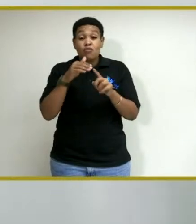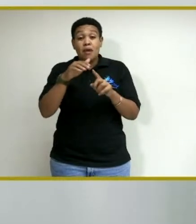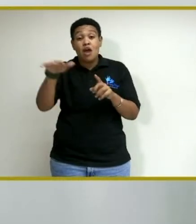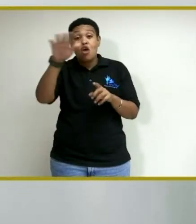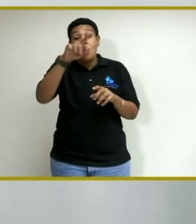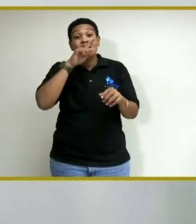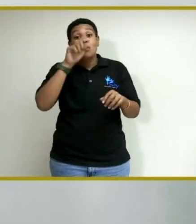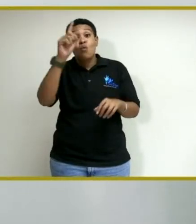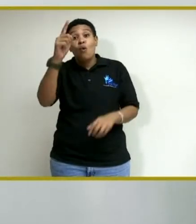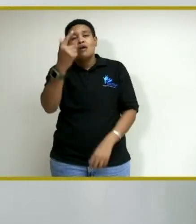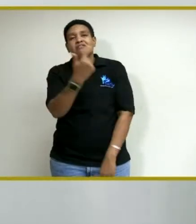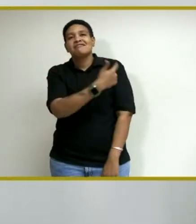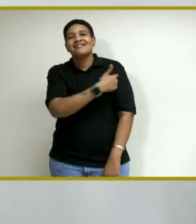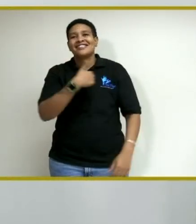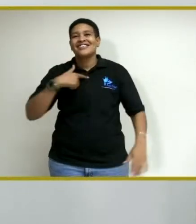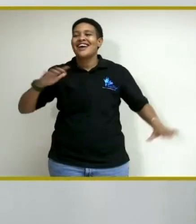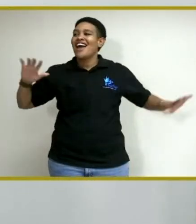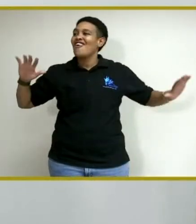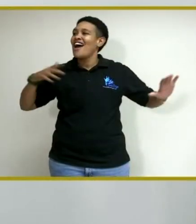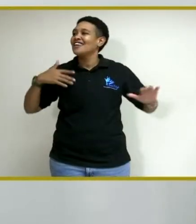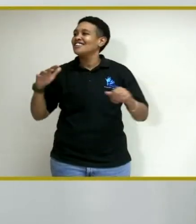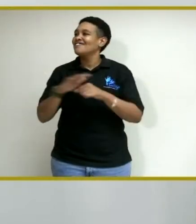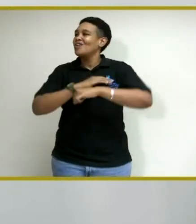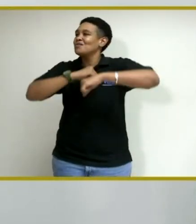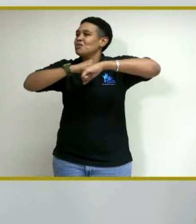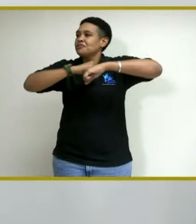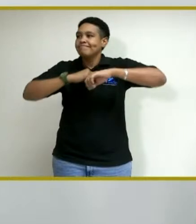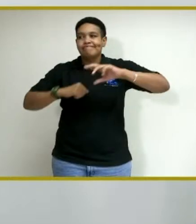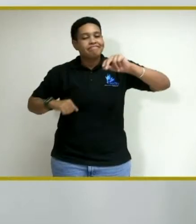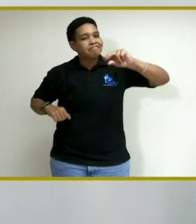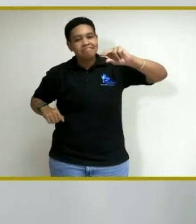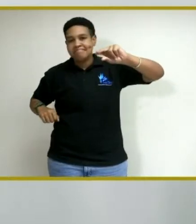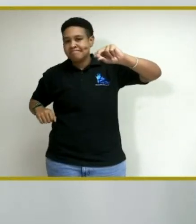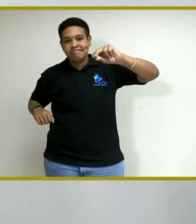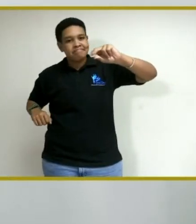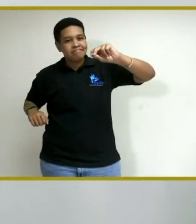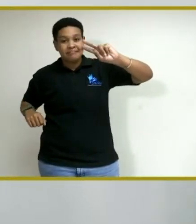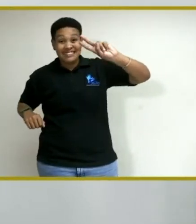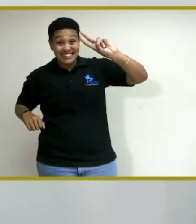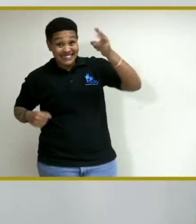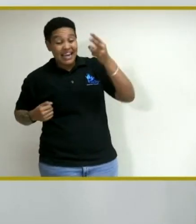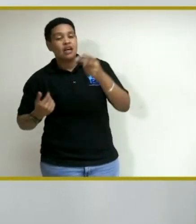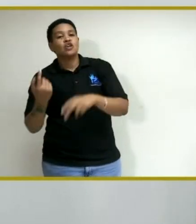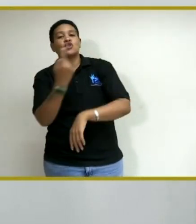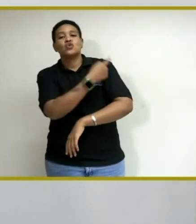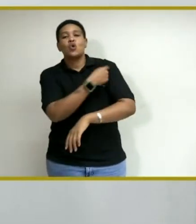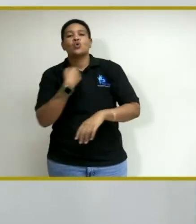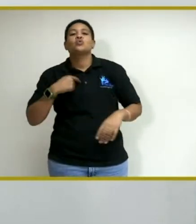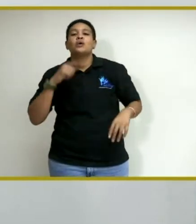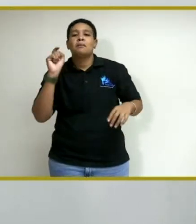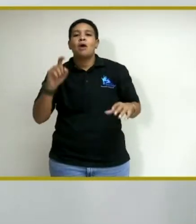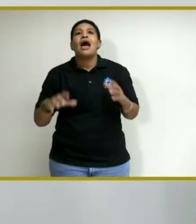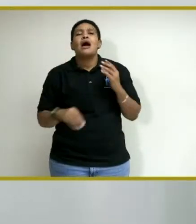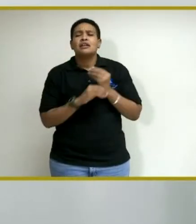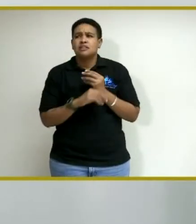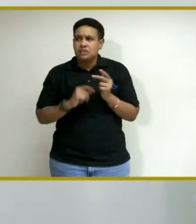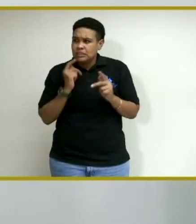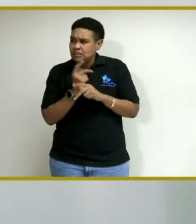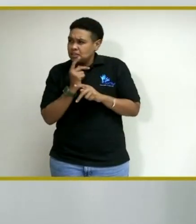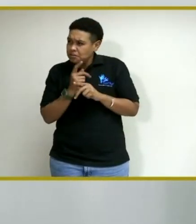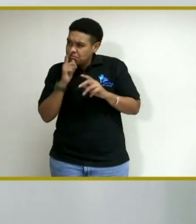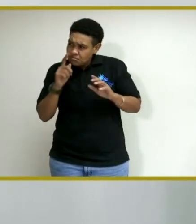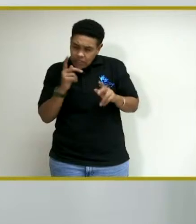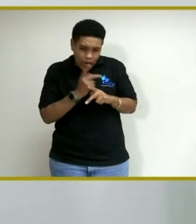full protection. I think Dr. Ennis said that. So even after receiving the second dose, we must also continue to